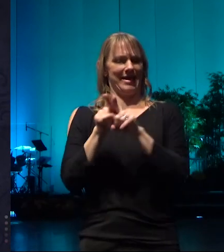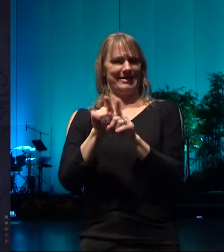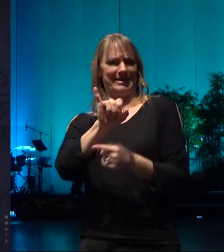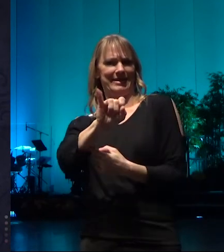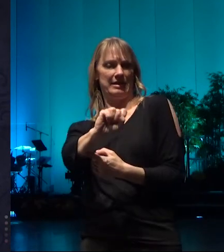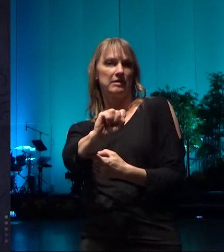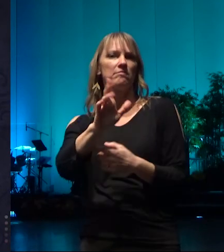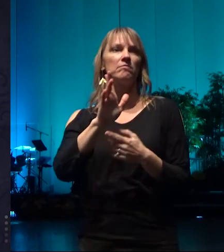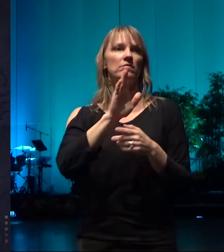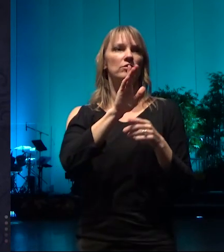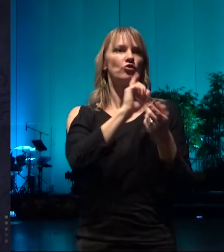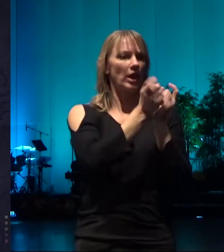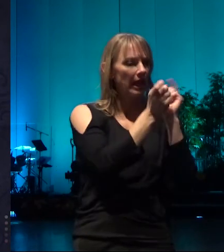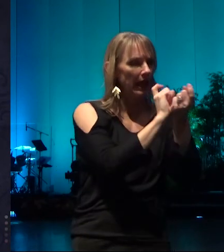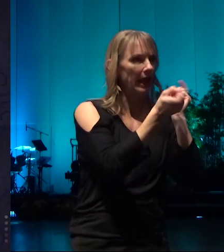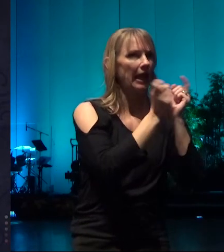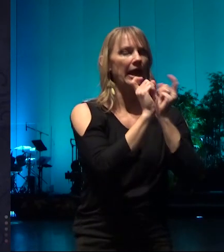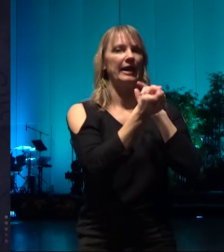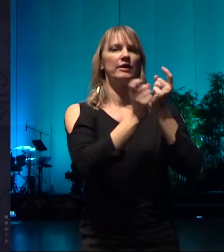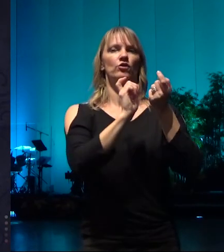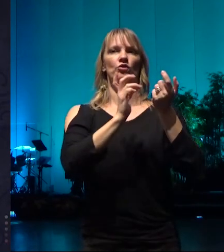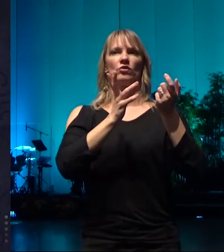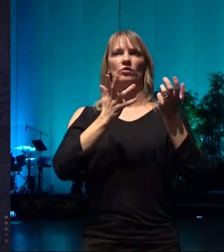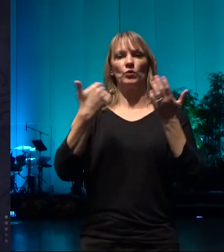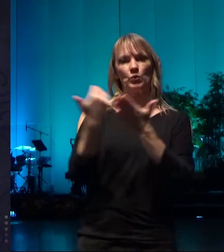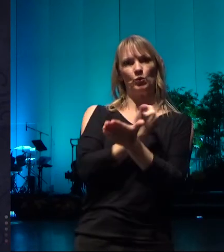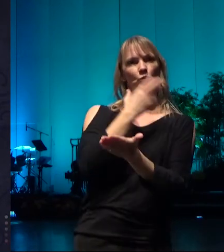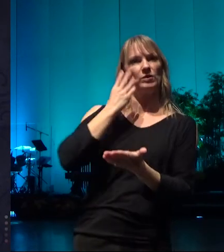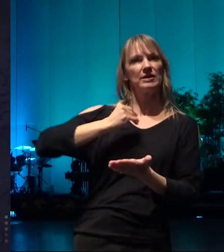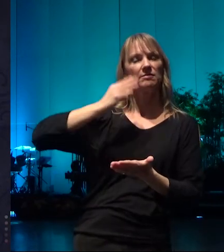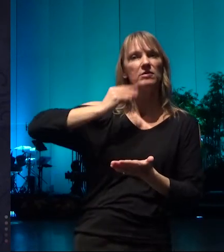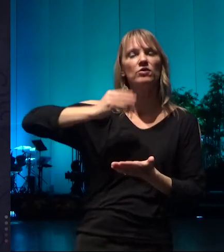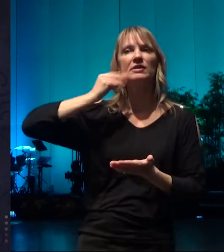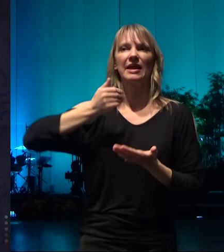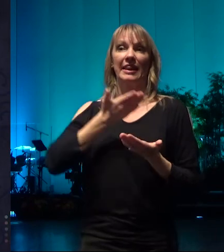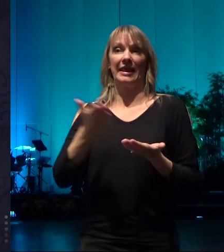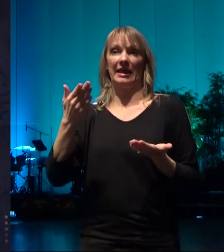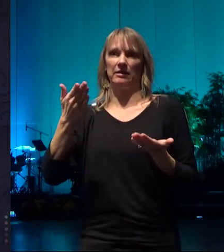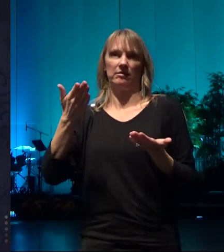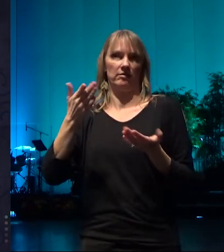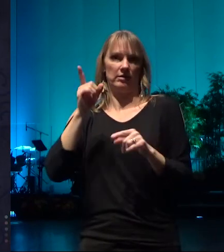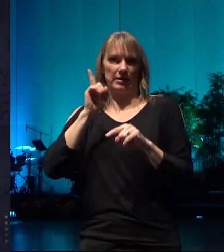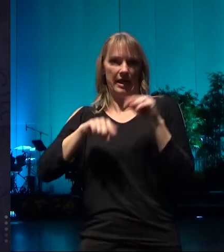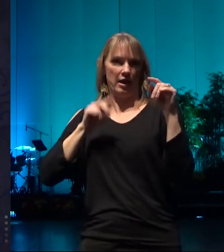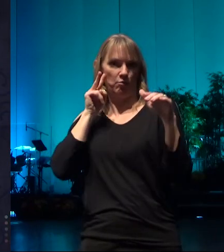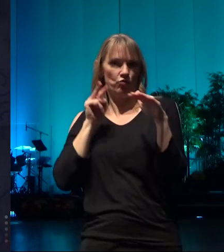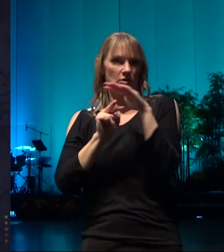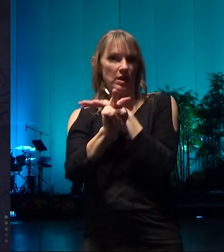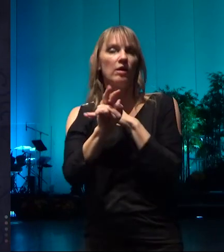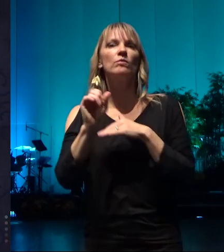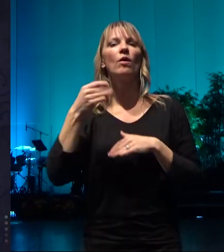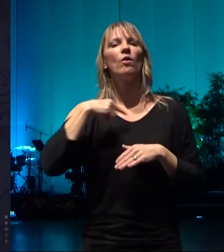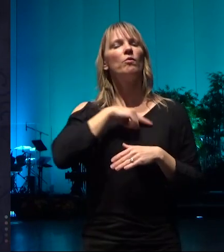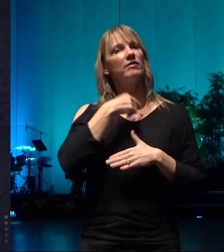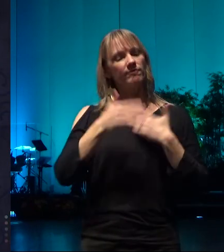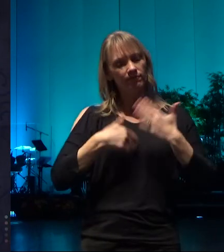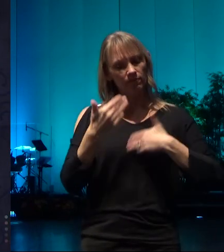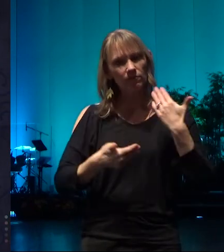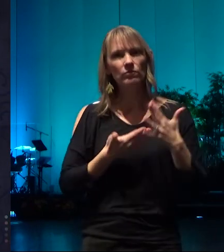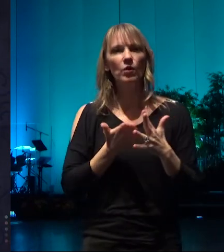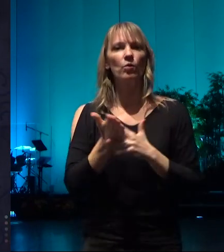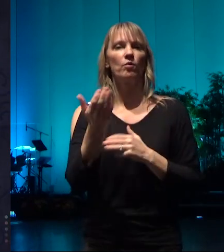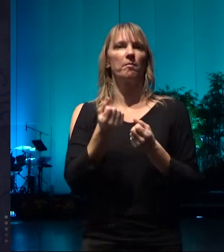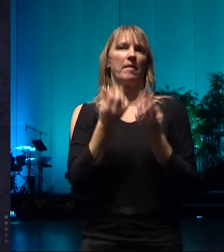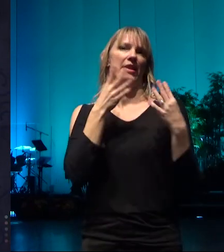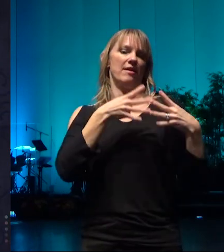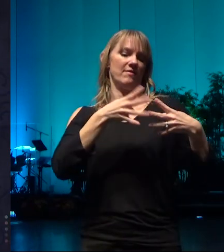as it is, with all of its changes and new experiences and things we could have never predicted. And so we've been going